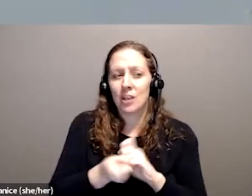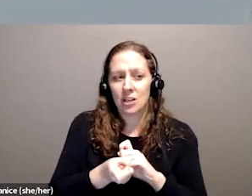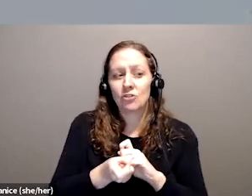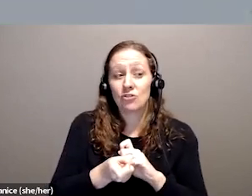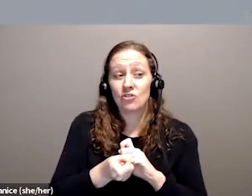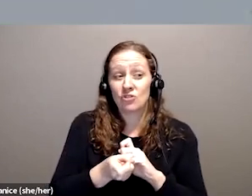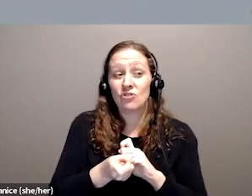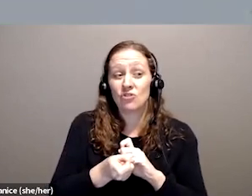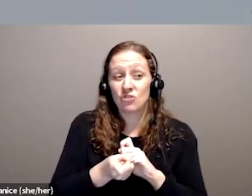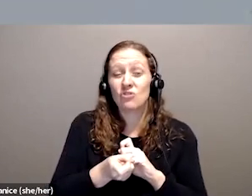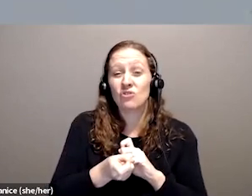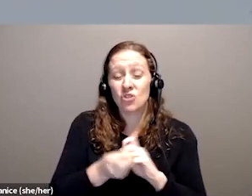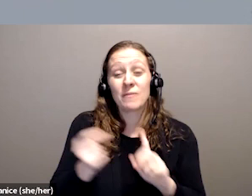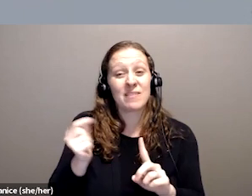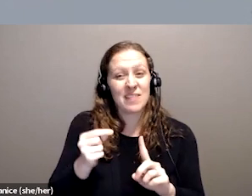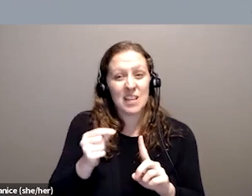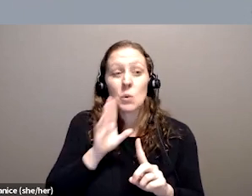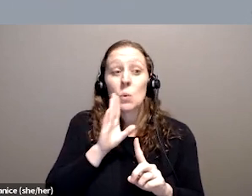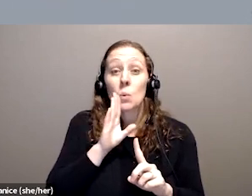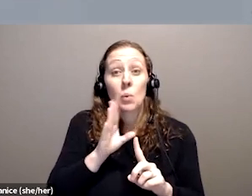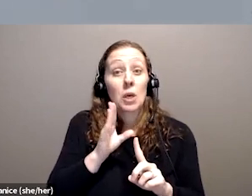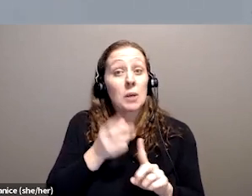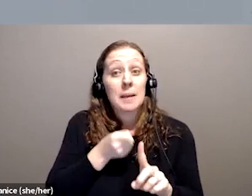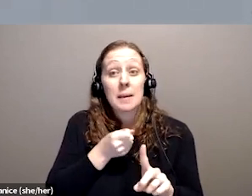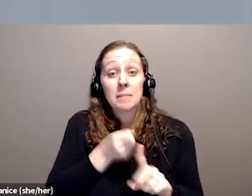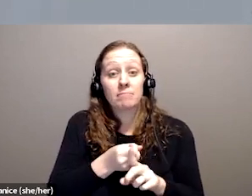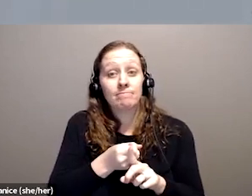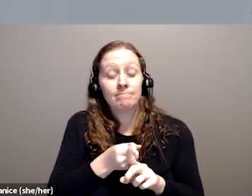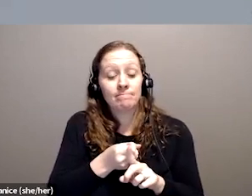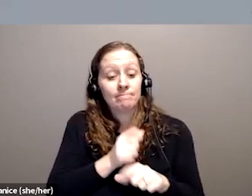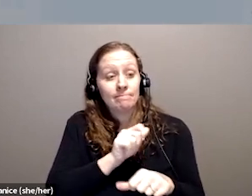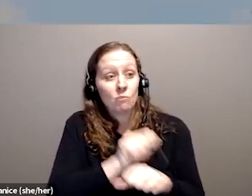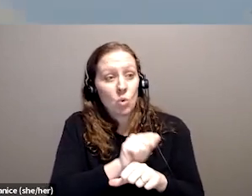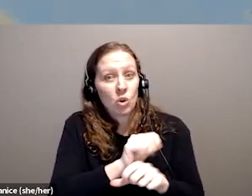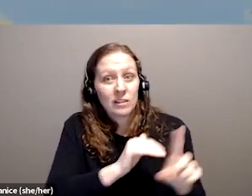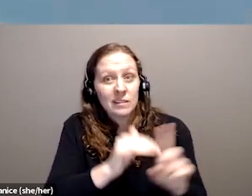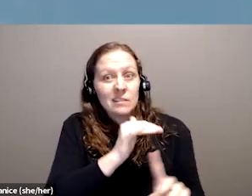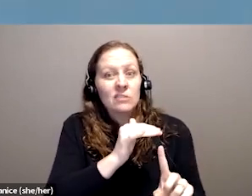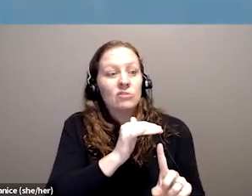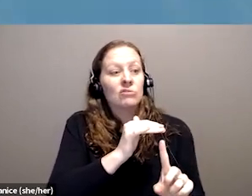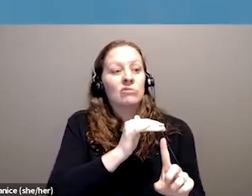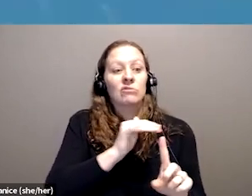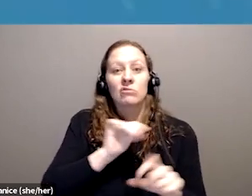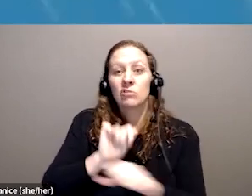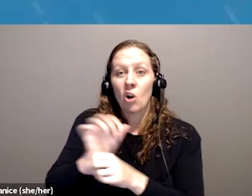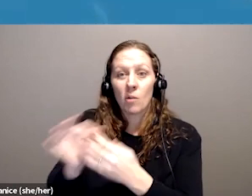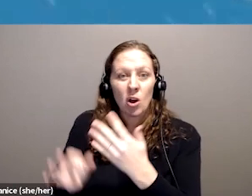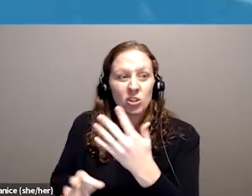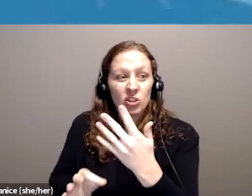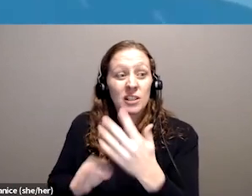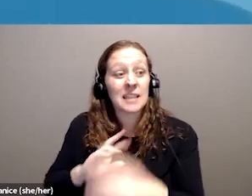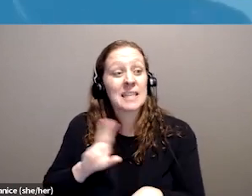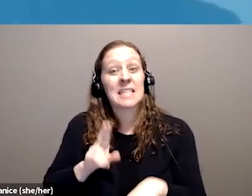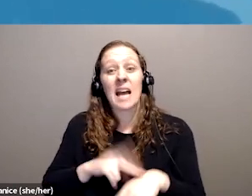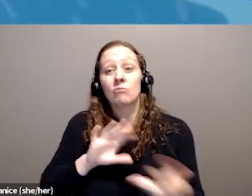Climate change will increasingly affect work conditions and job options in the future of work. Natural disasters such